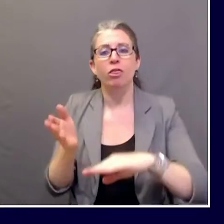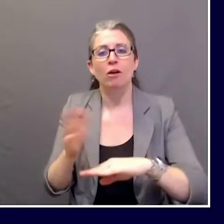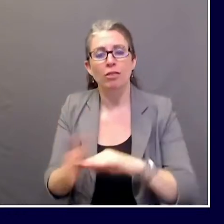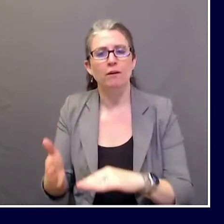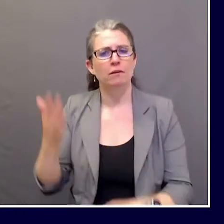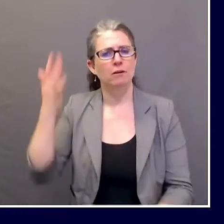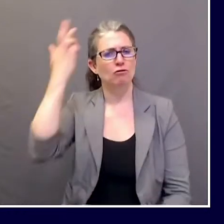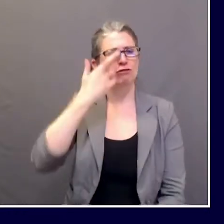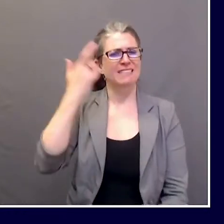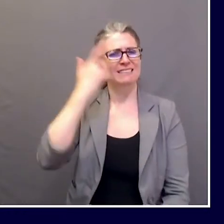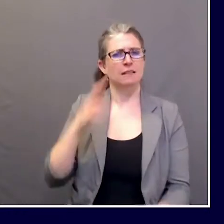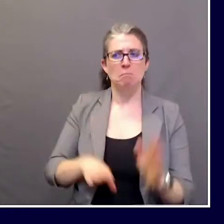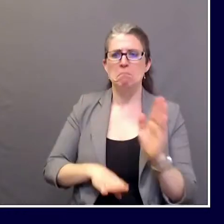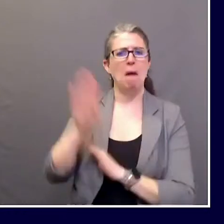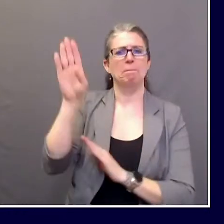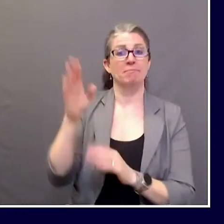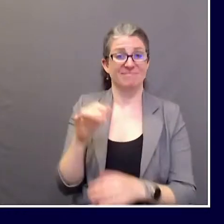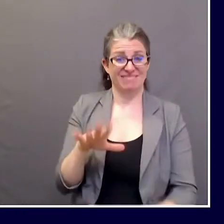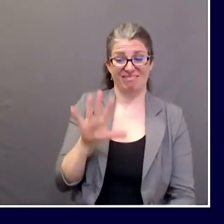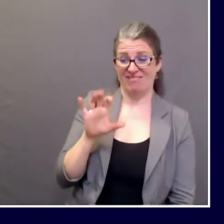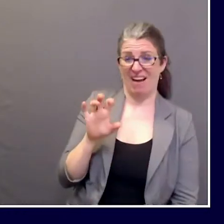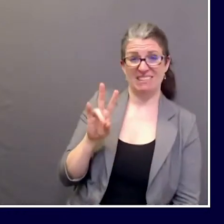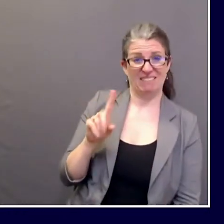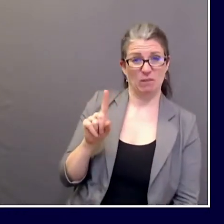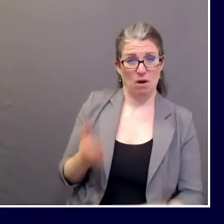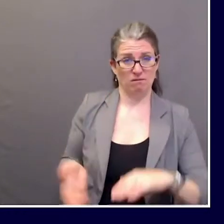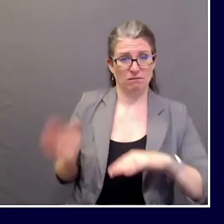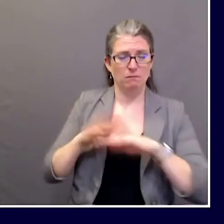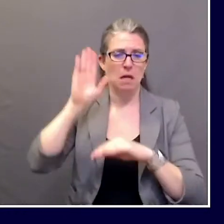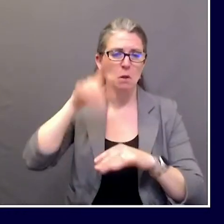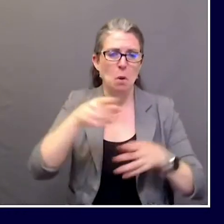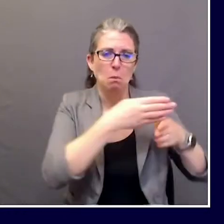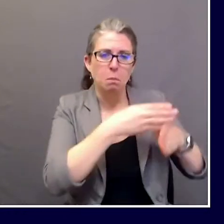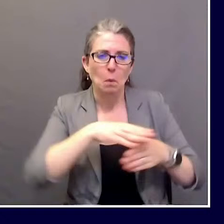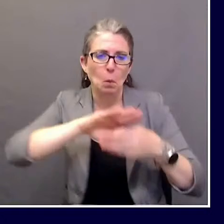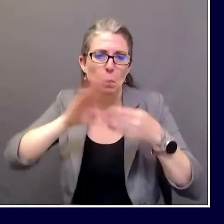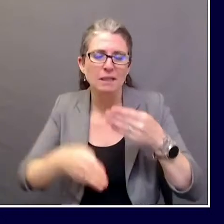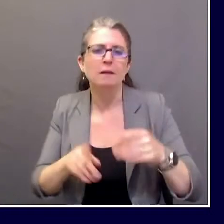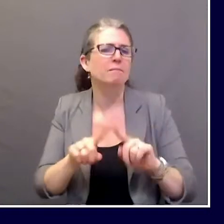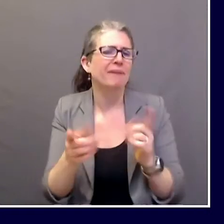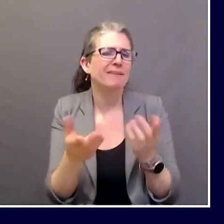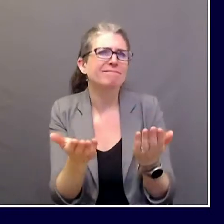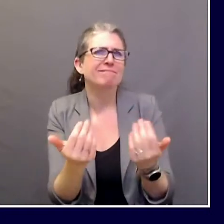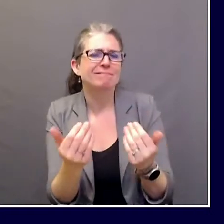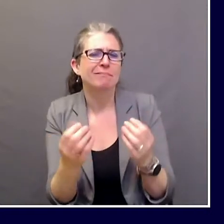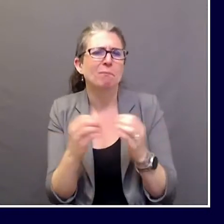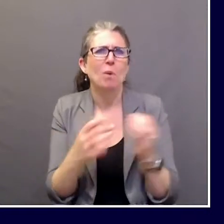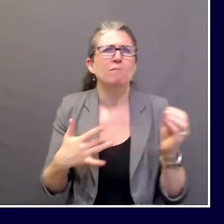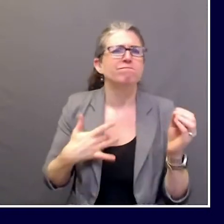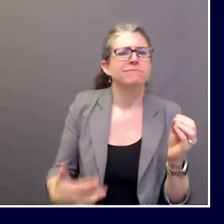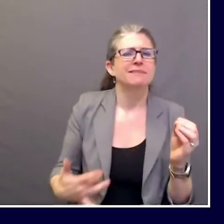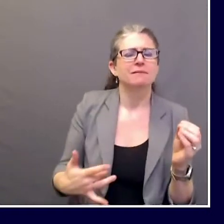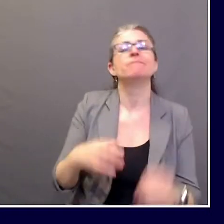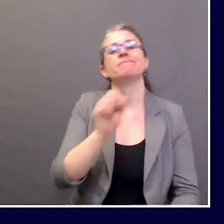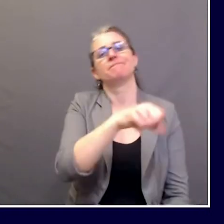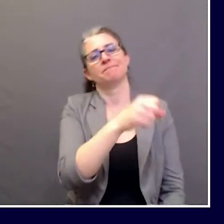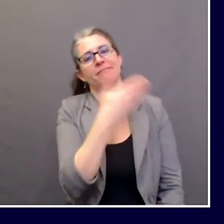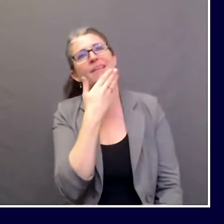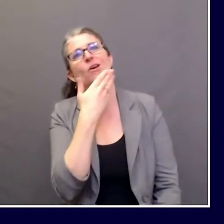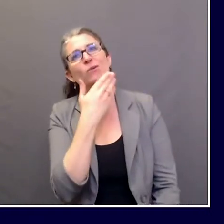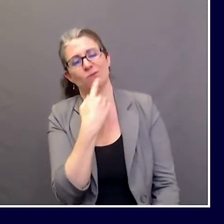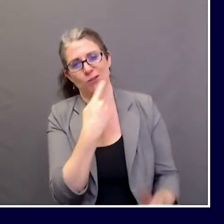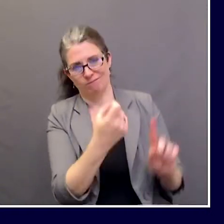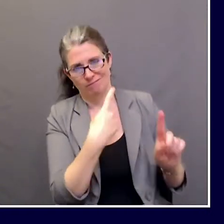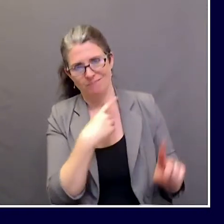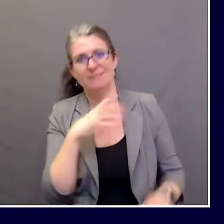that? Yep, sure, Chris. And I appreciate your recognition that this increase in cases is not necessarily all cases in the